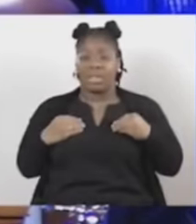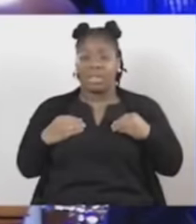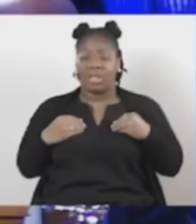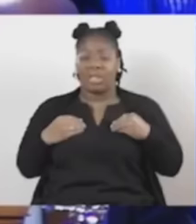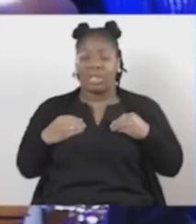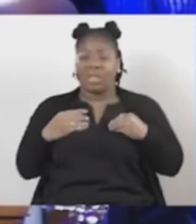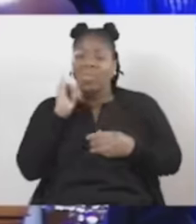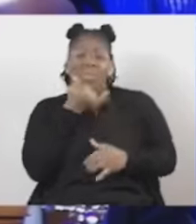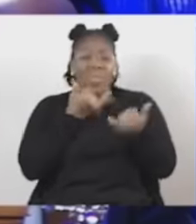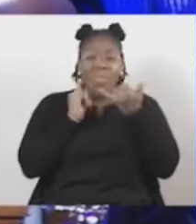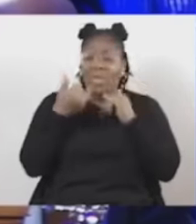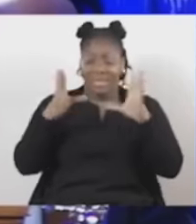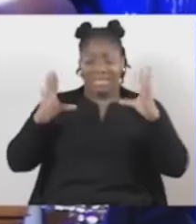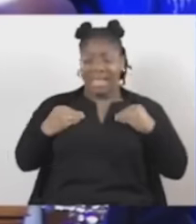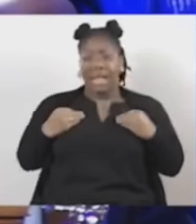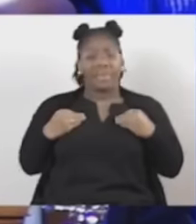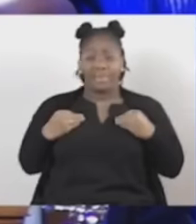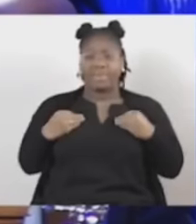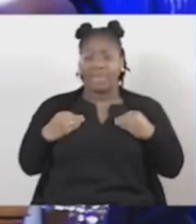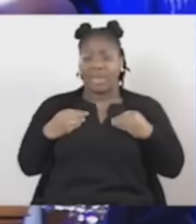abnormalities as norms,